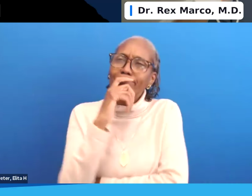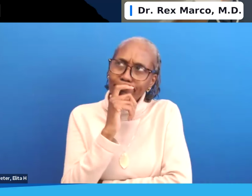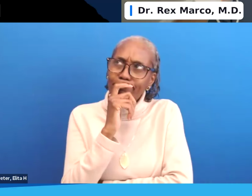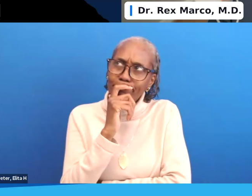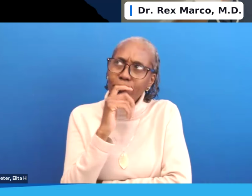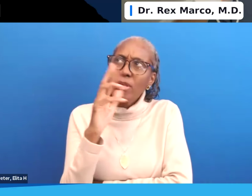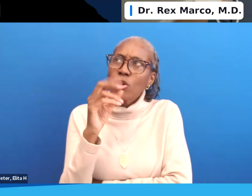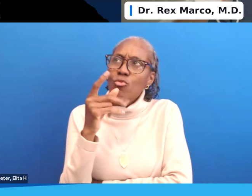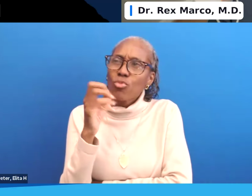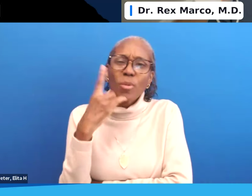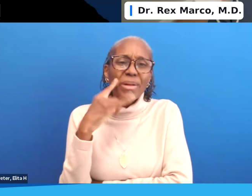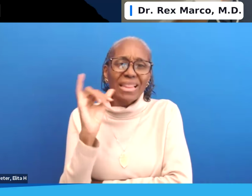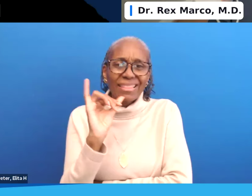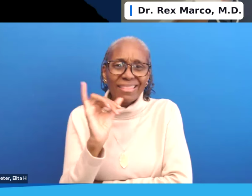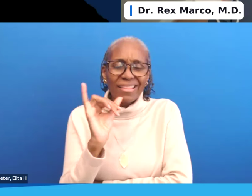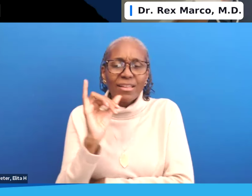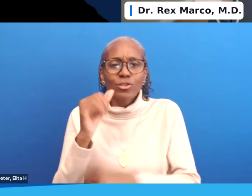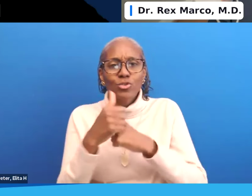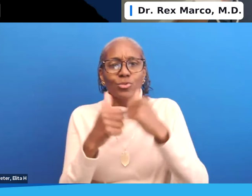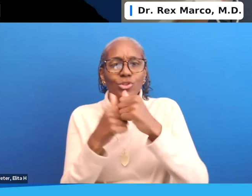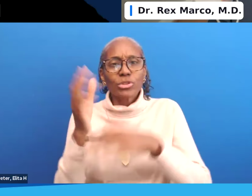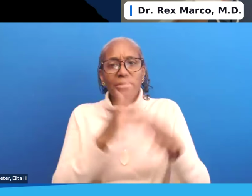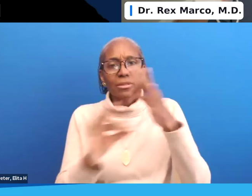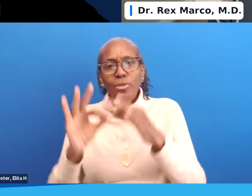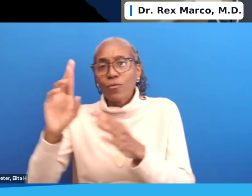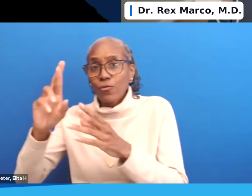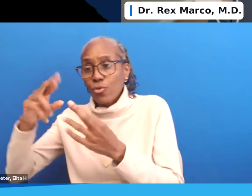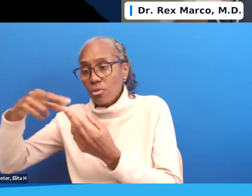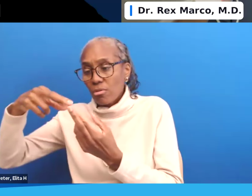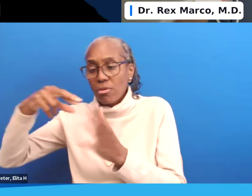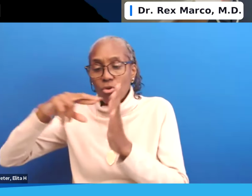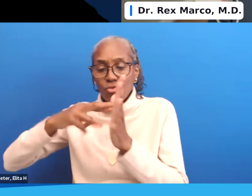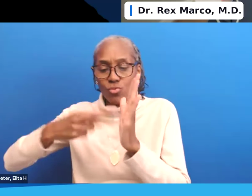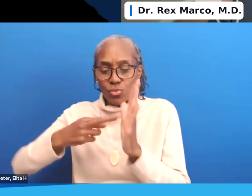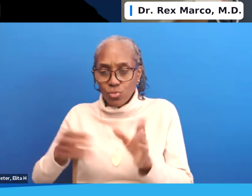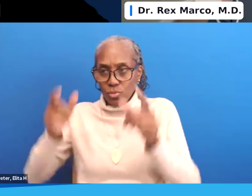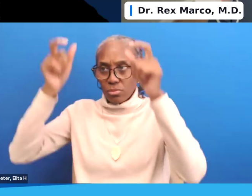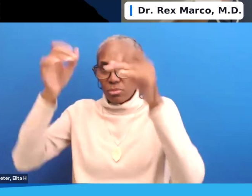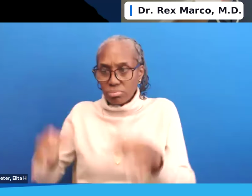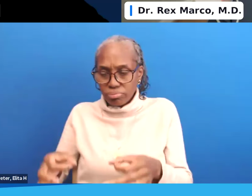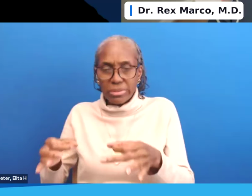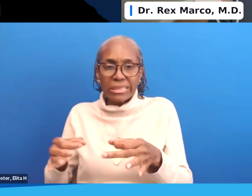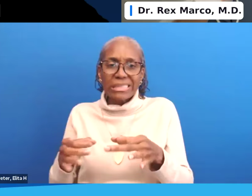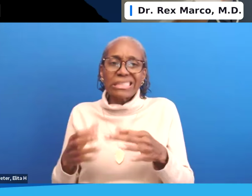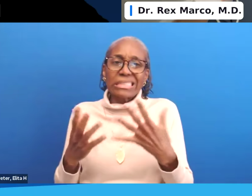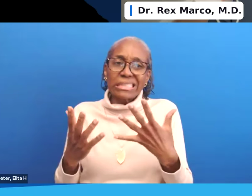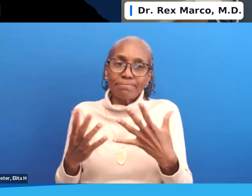structures in place of the rods to connect the screws.